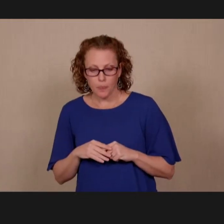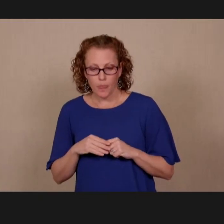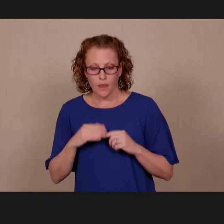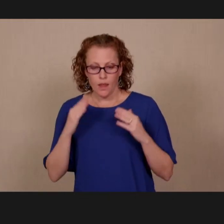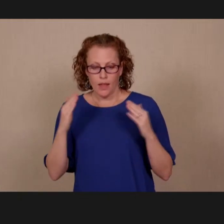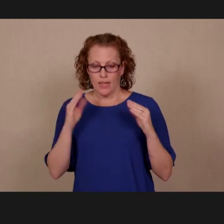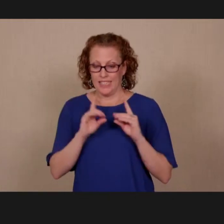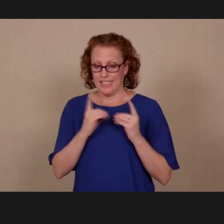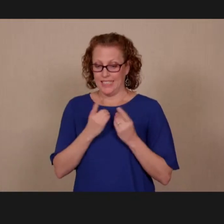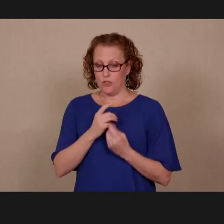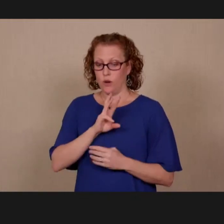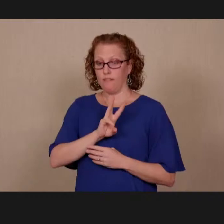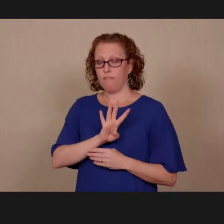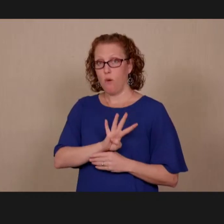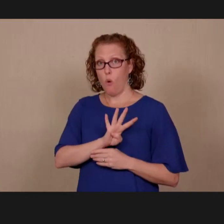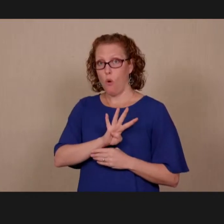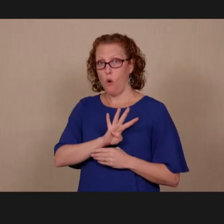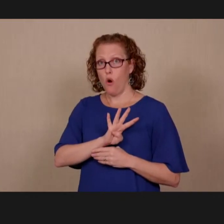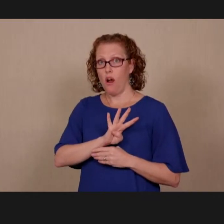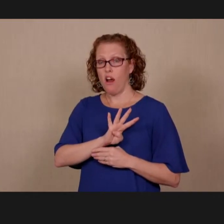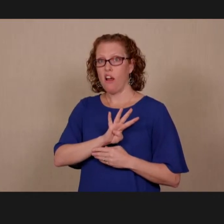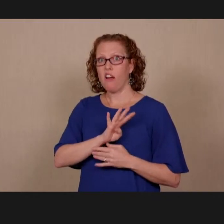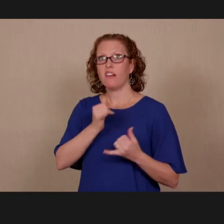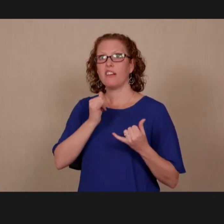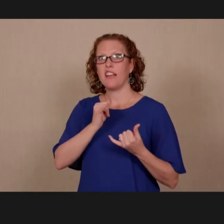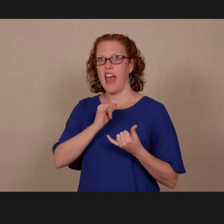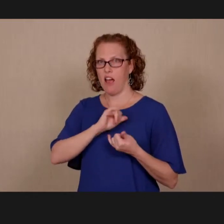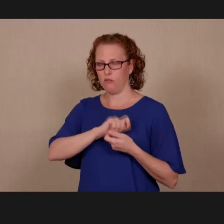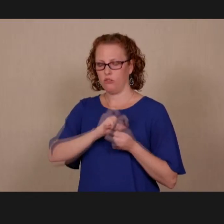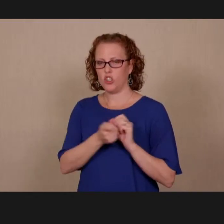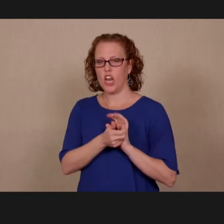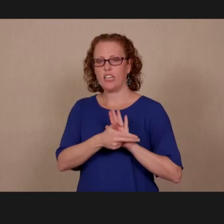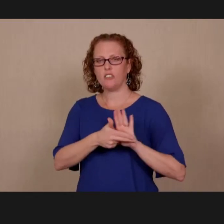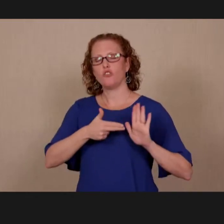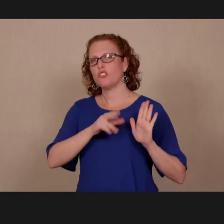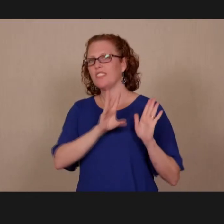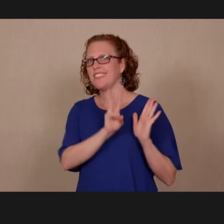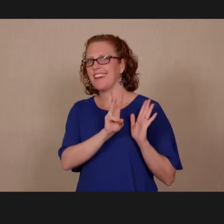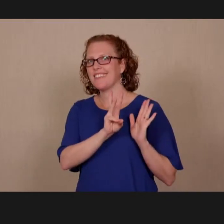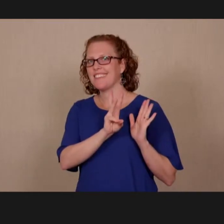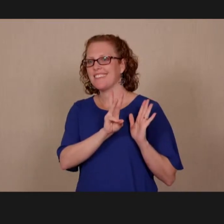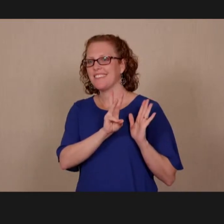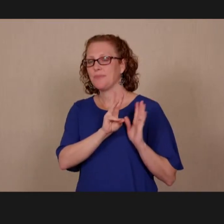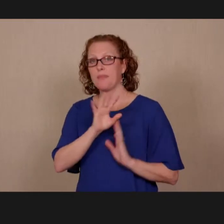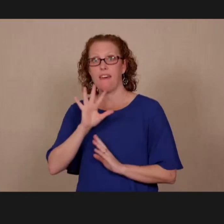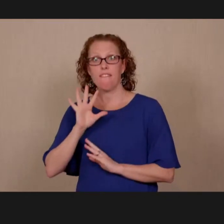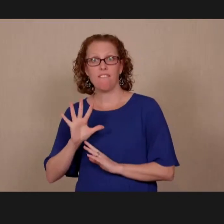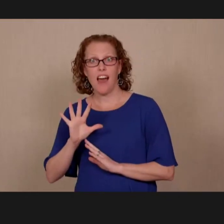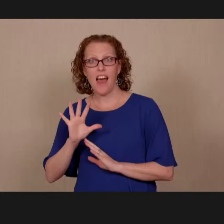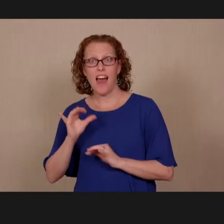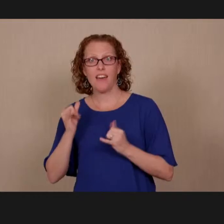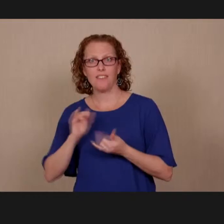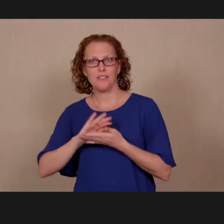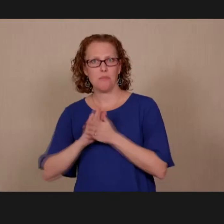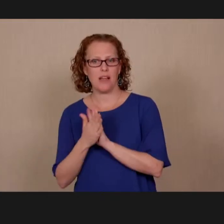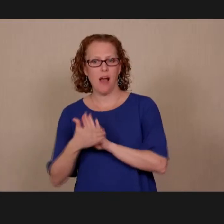become District 6. District 5 has become District 4, and District 6 has become